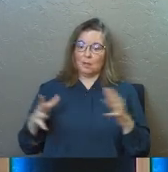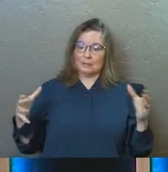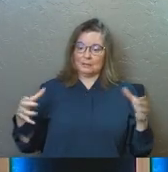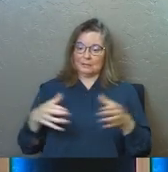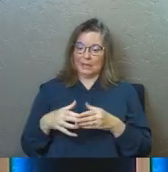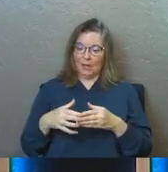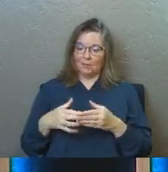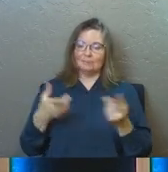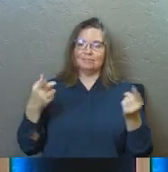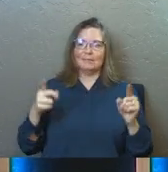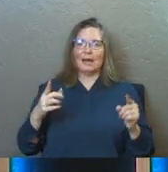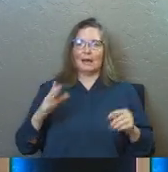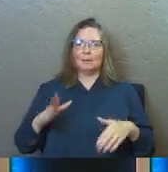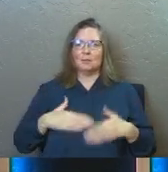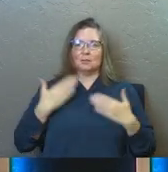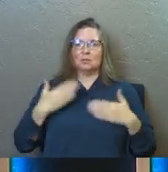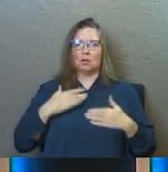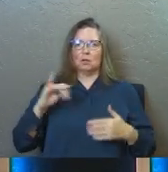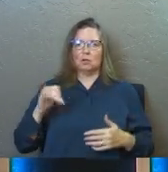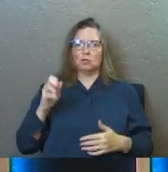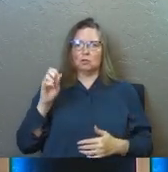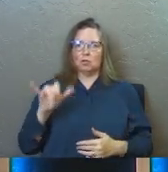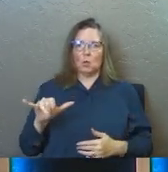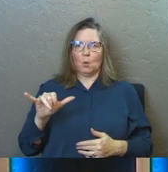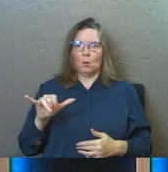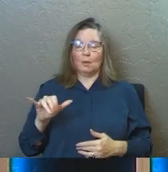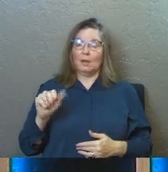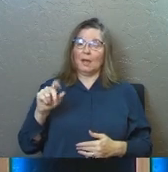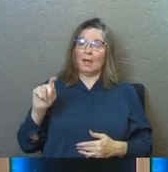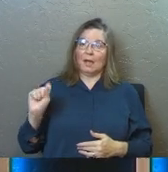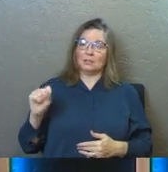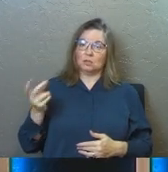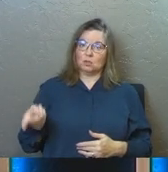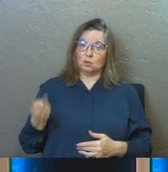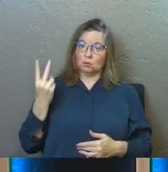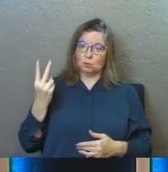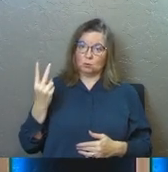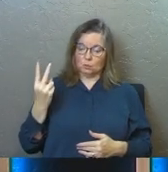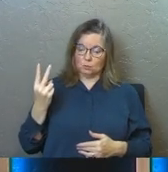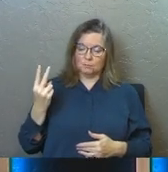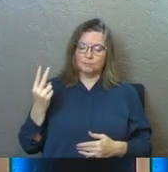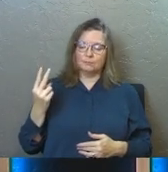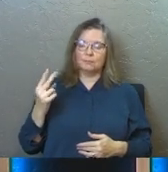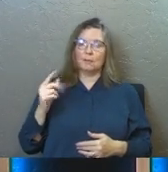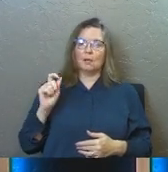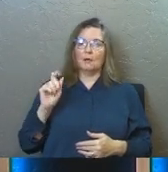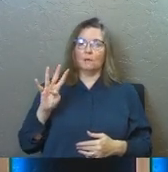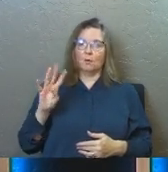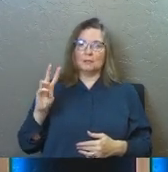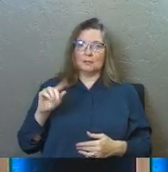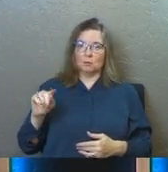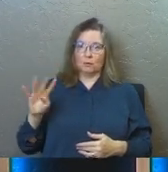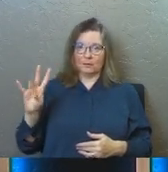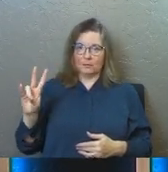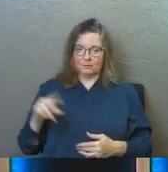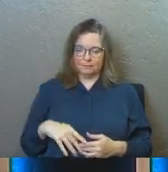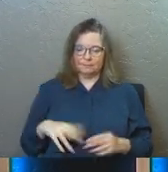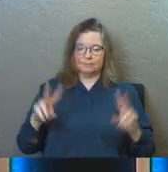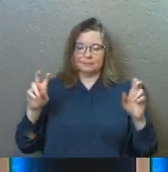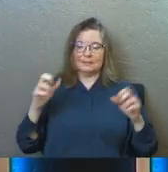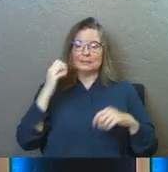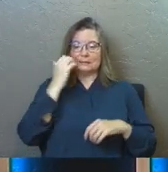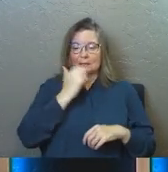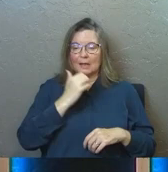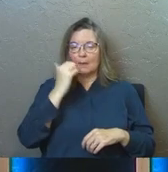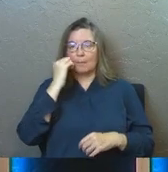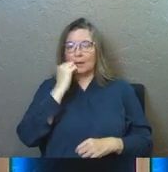joy. Together brings joy. Acts 2, where we're going back to that Acts 2 passage, verse 46 and 47. It says, and day by